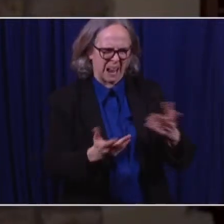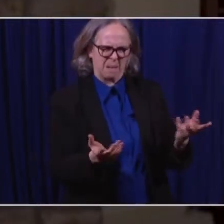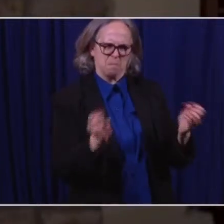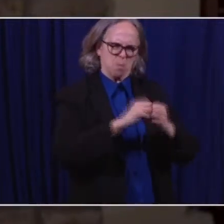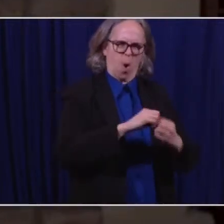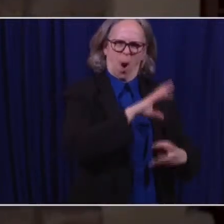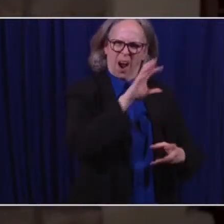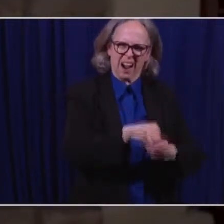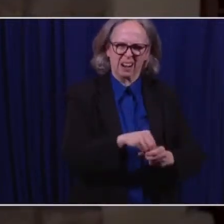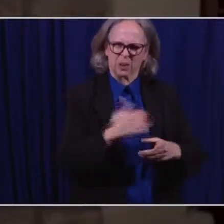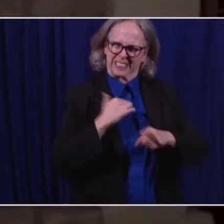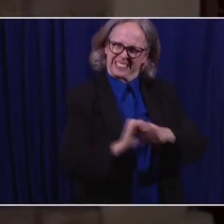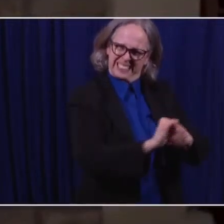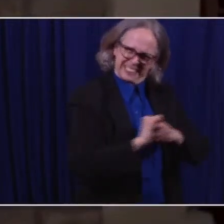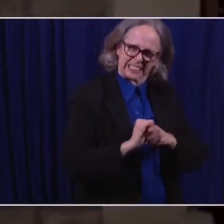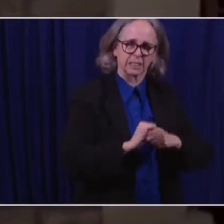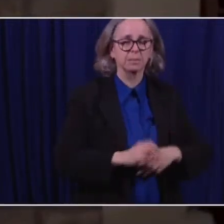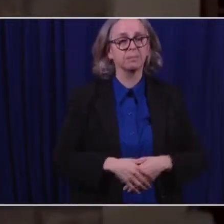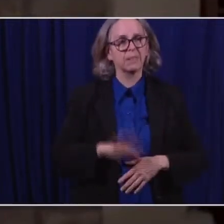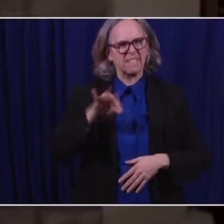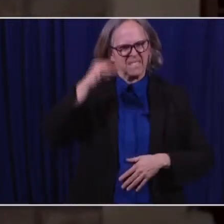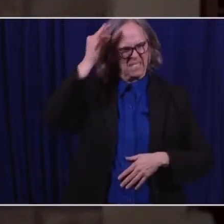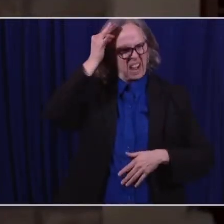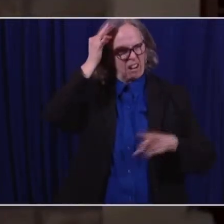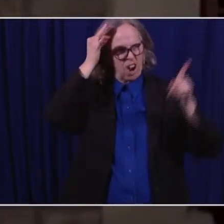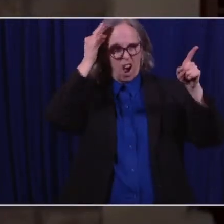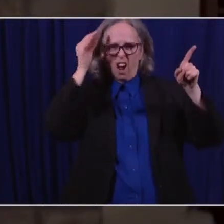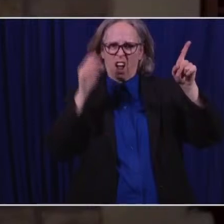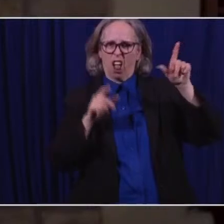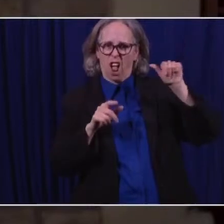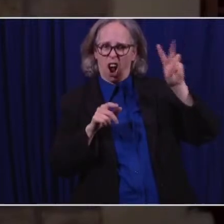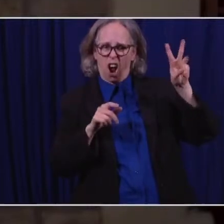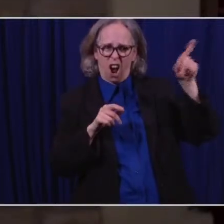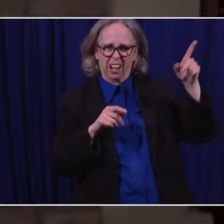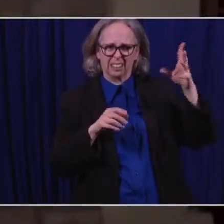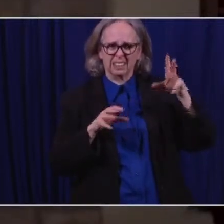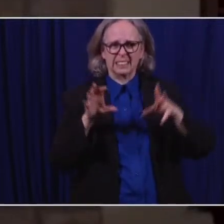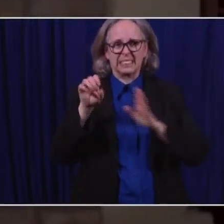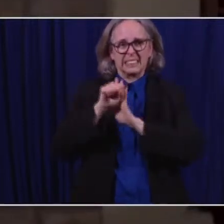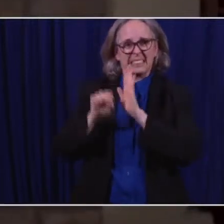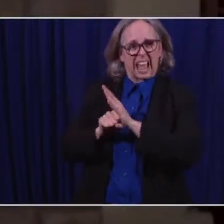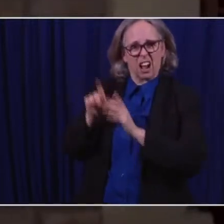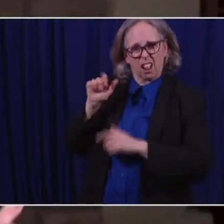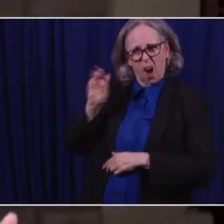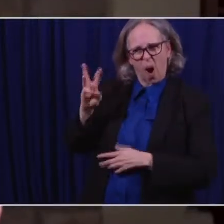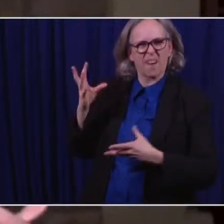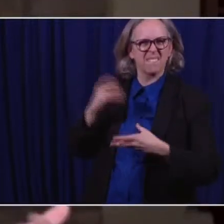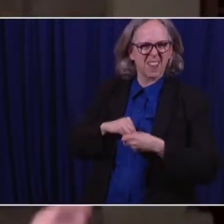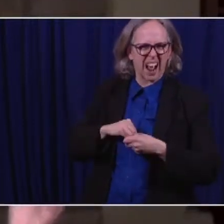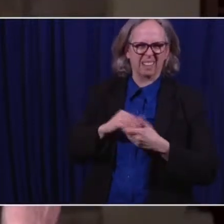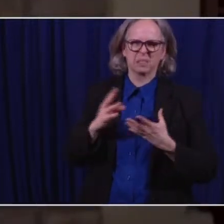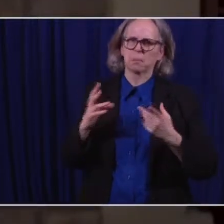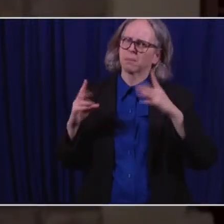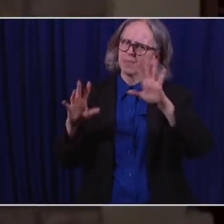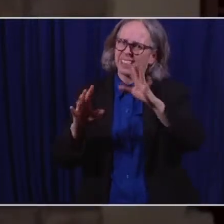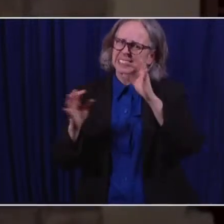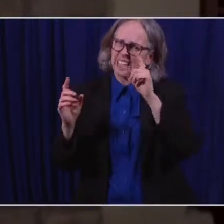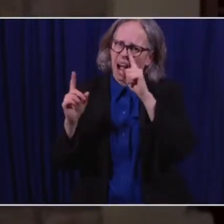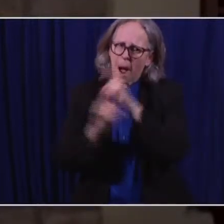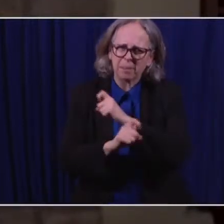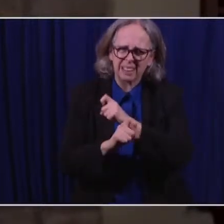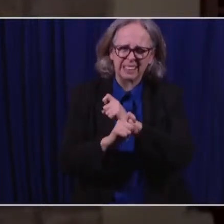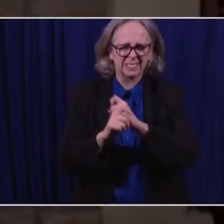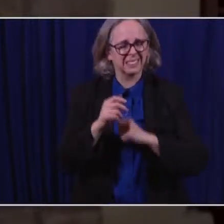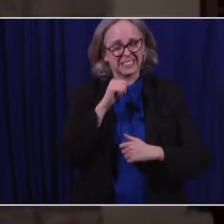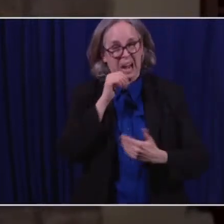state law. It's not just a question of somebody applies, you write a check, and it just continues on and we go on.